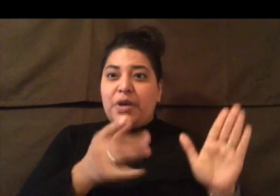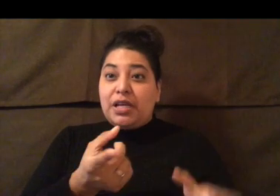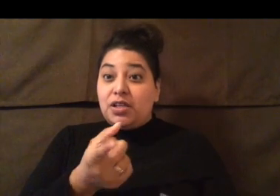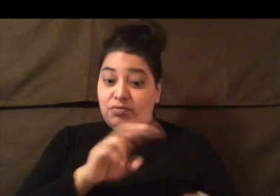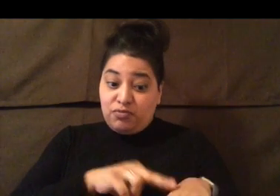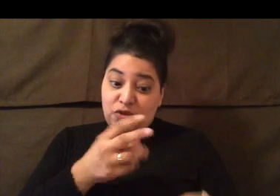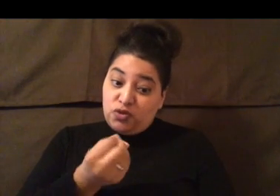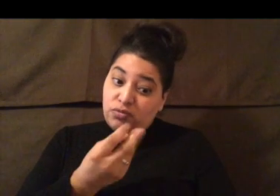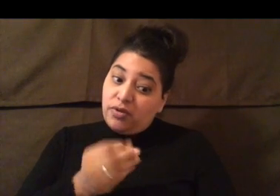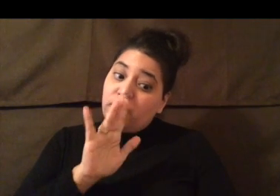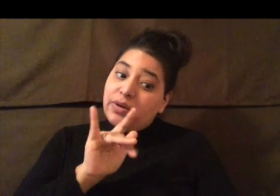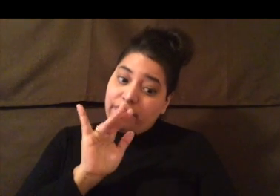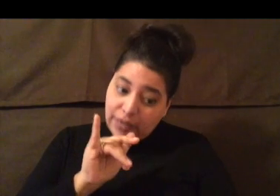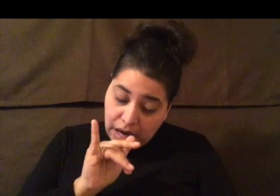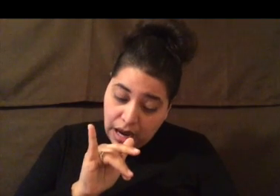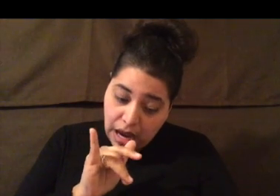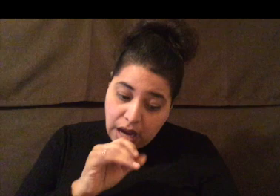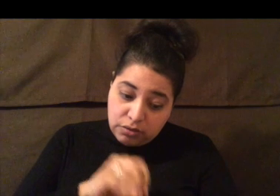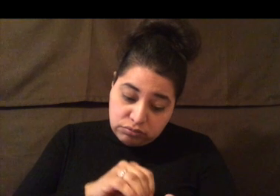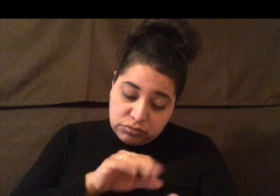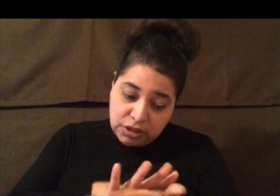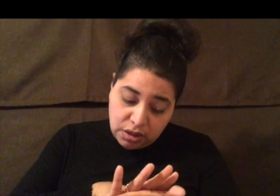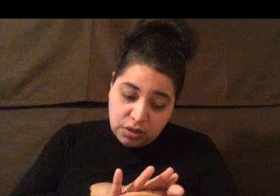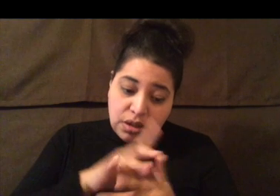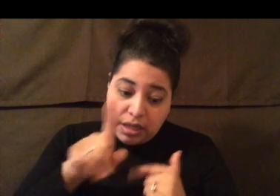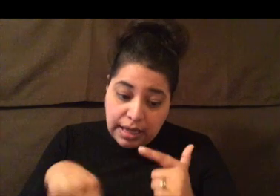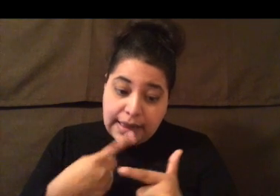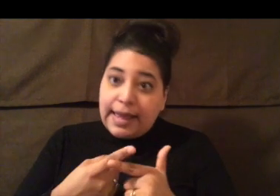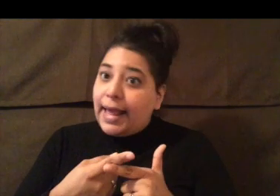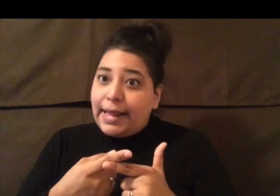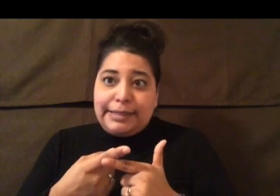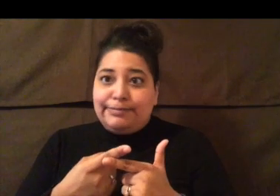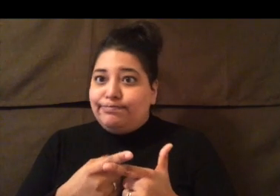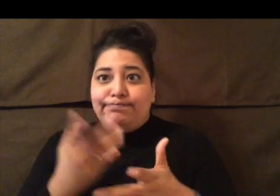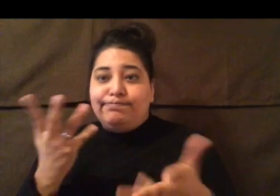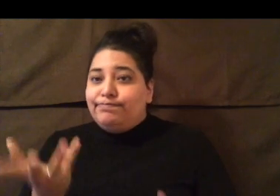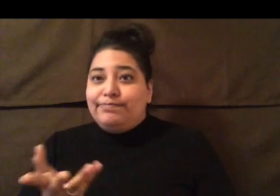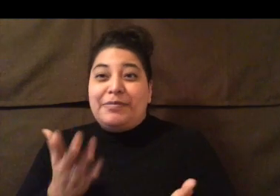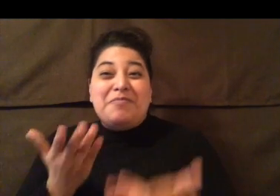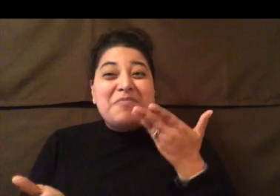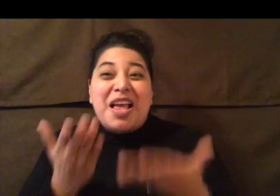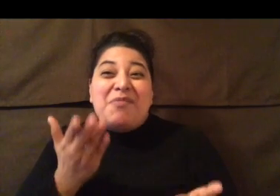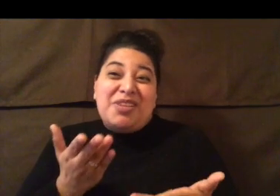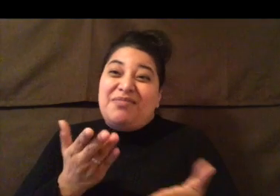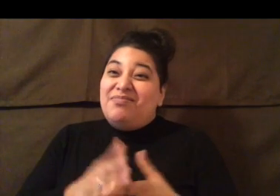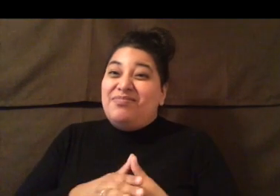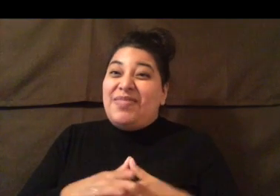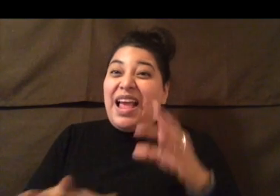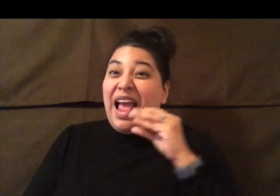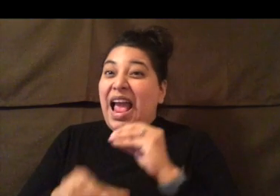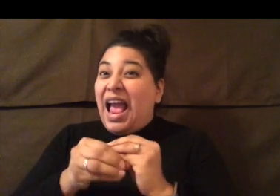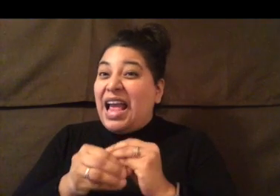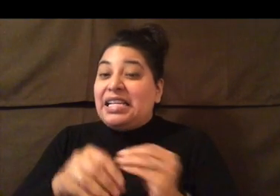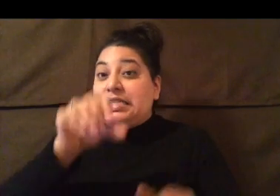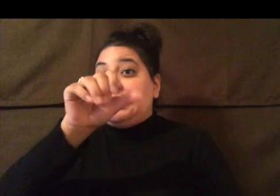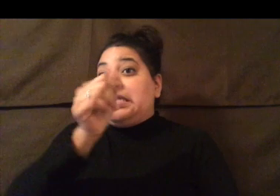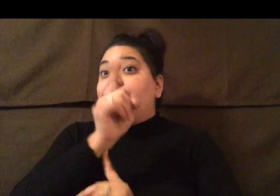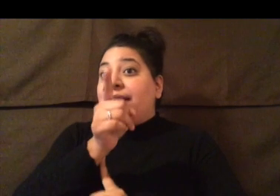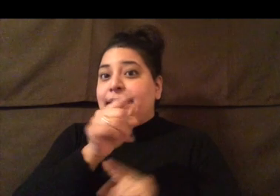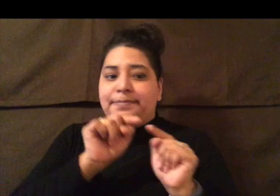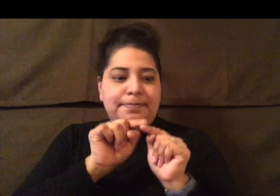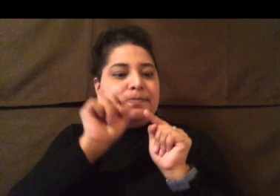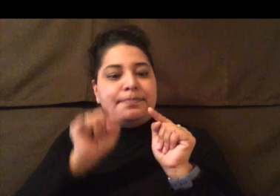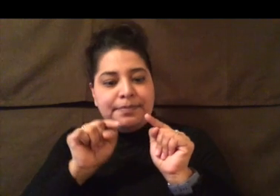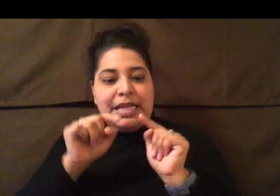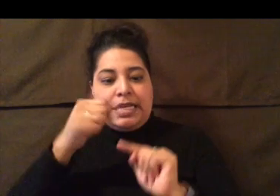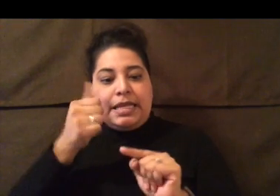Okay, that would be what, 12:25? And then maybe even plus 10